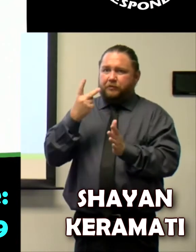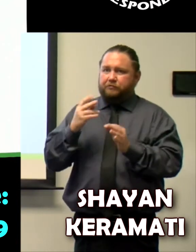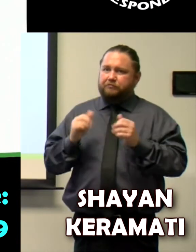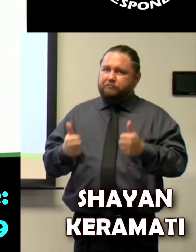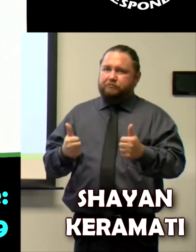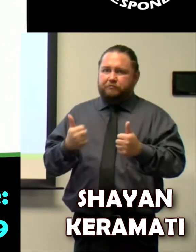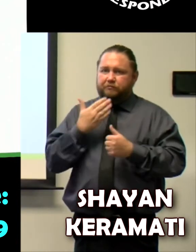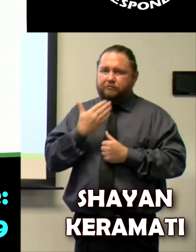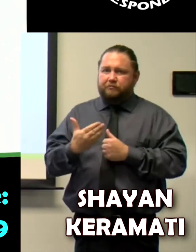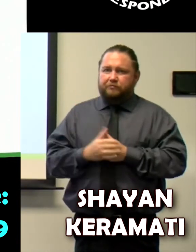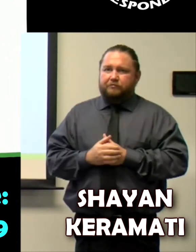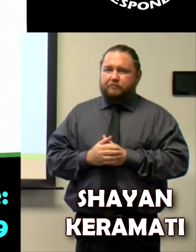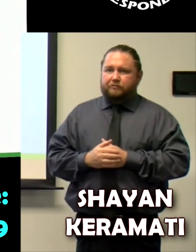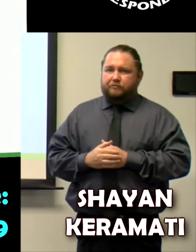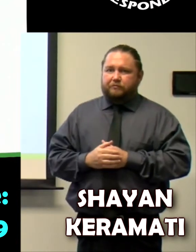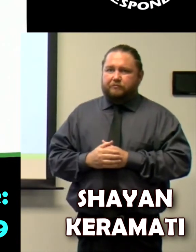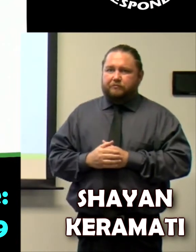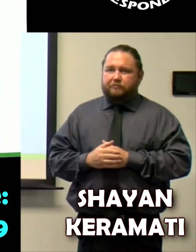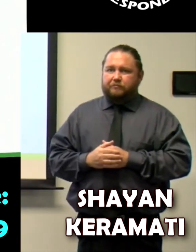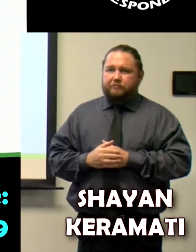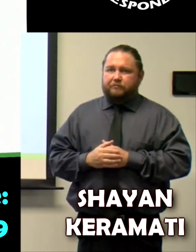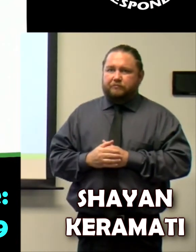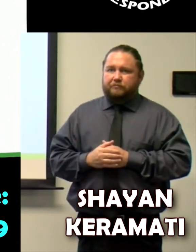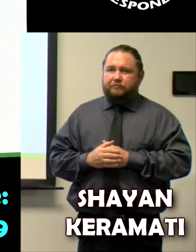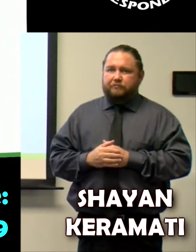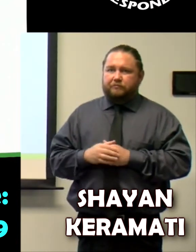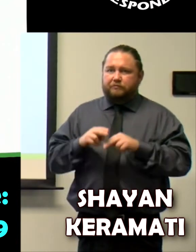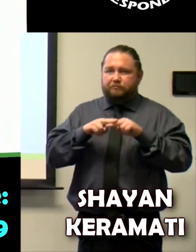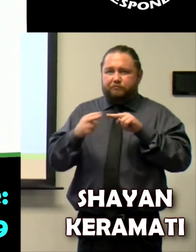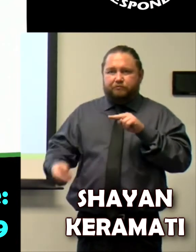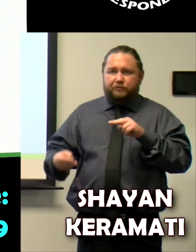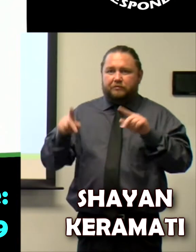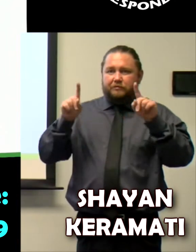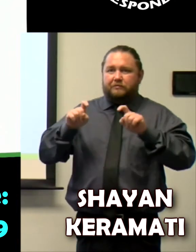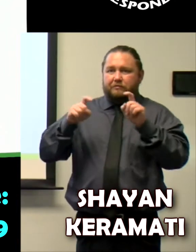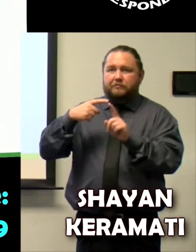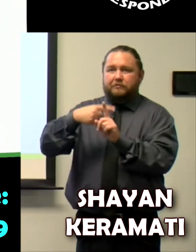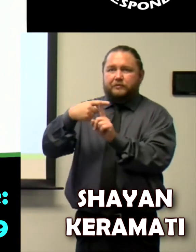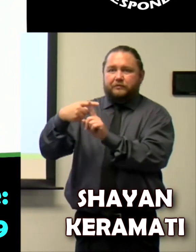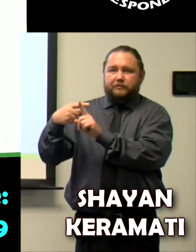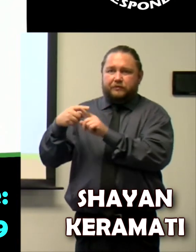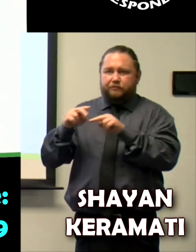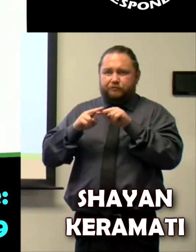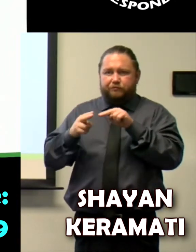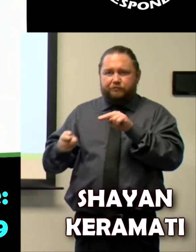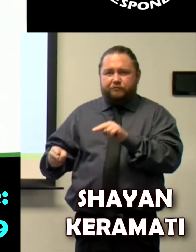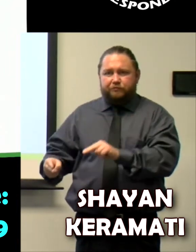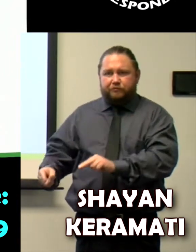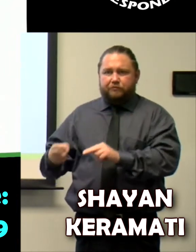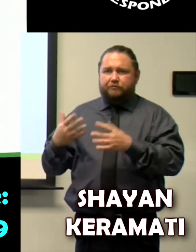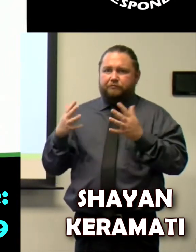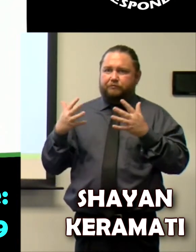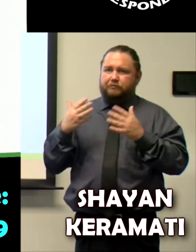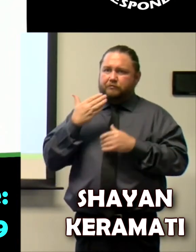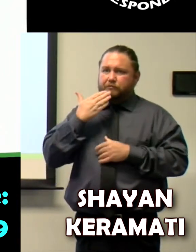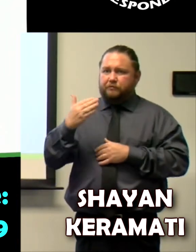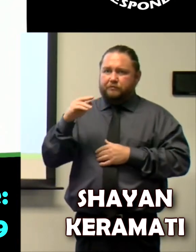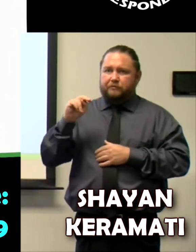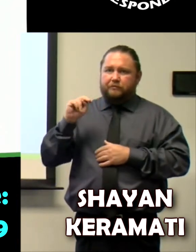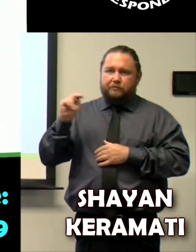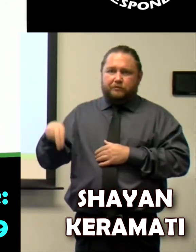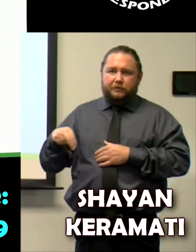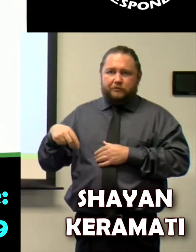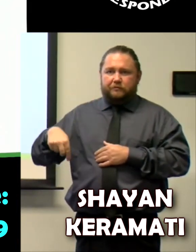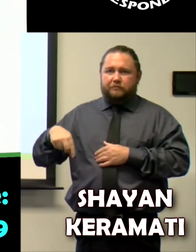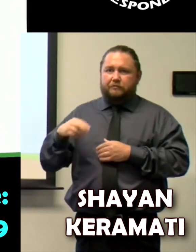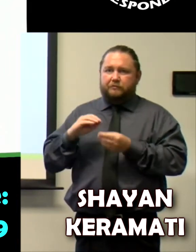of tests that are positive. We've seen from the graphs that that's also the case here in New Hampshire. And the hospitals have to have